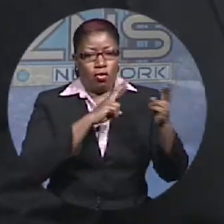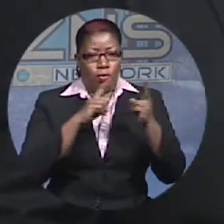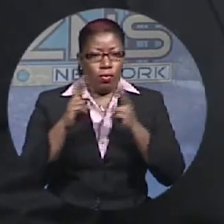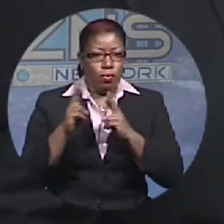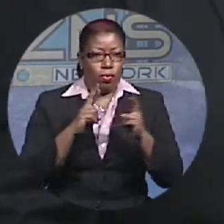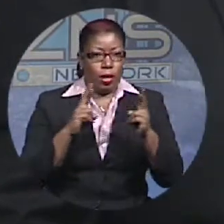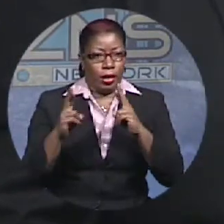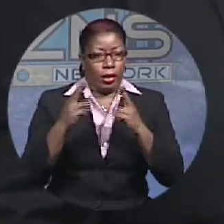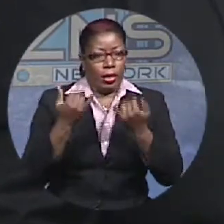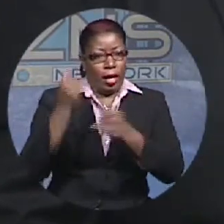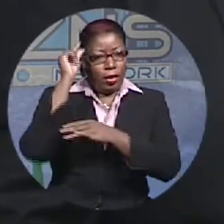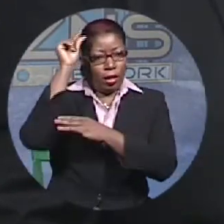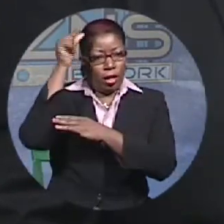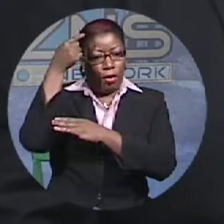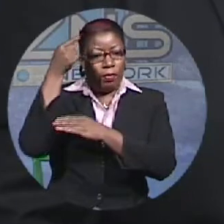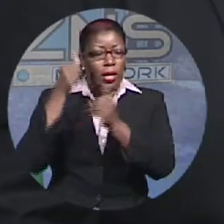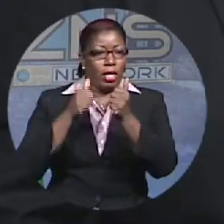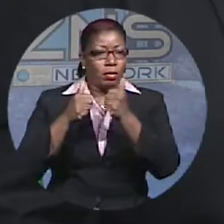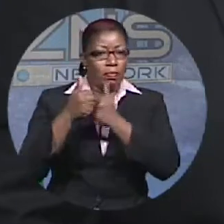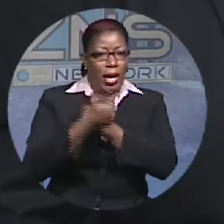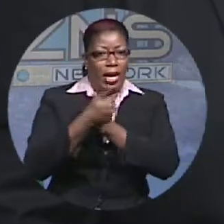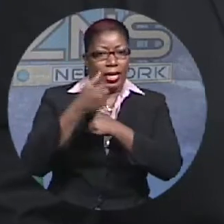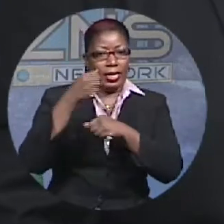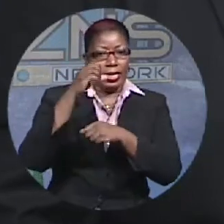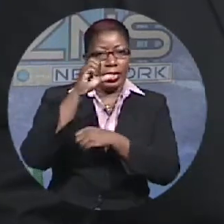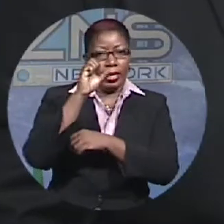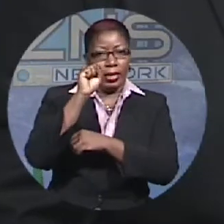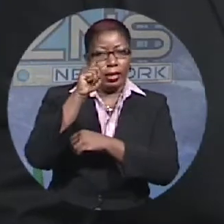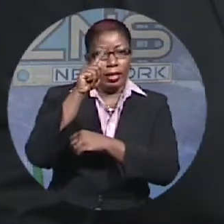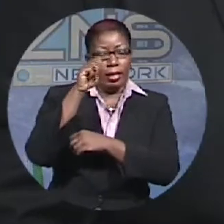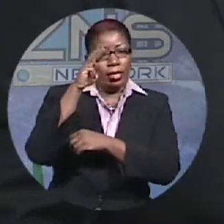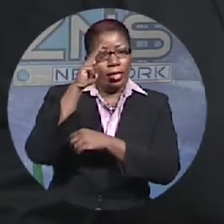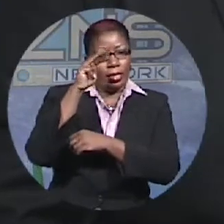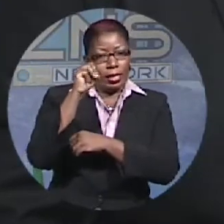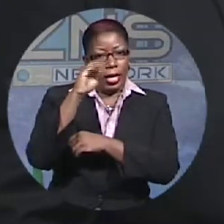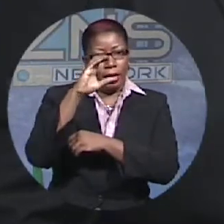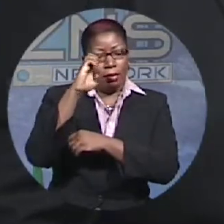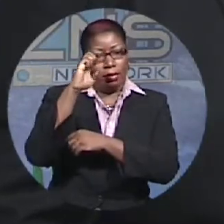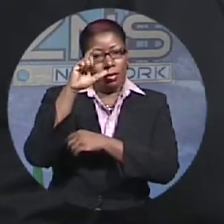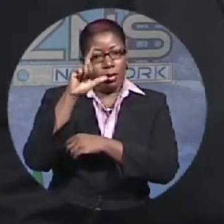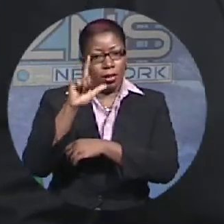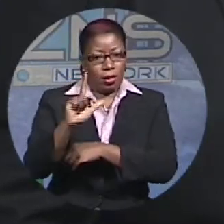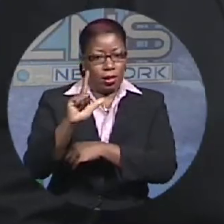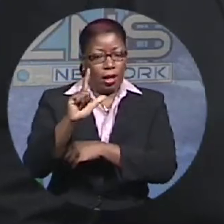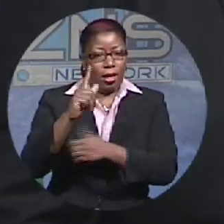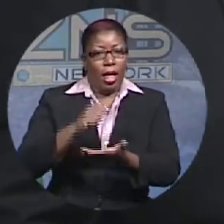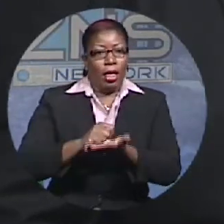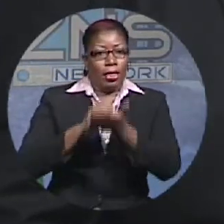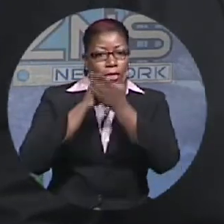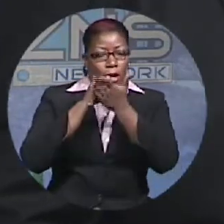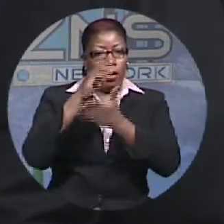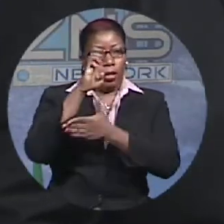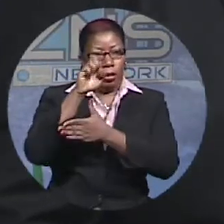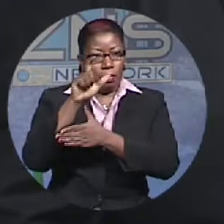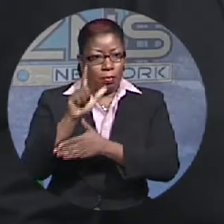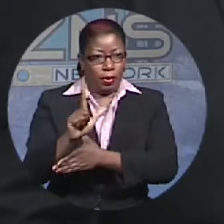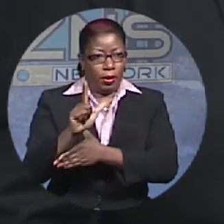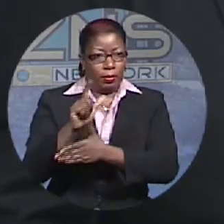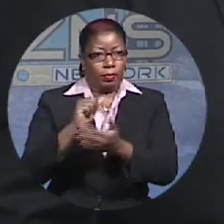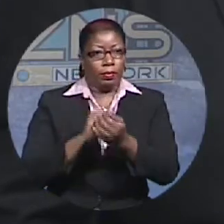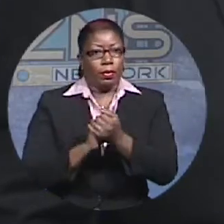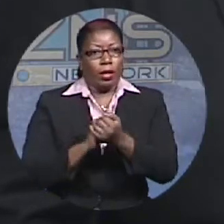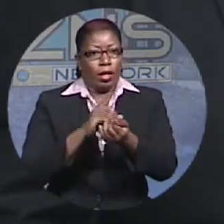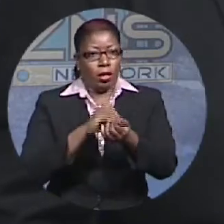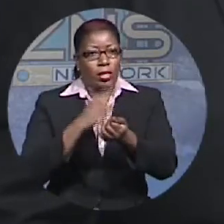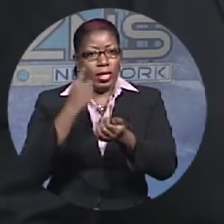rolling now that government has passed the Stem Cell Research and Therapy Bill. President of Doctors Hospital Health System, Dr. Barry Rassen, says